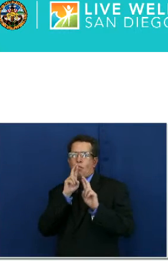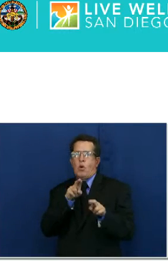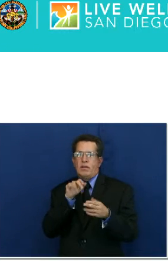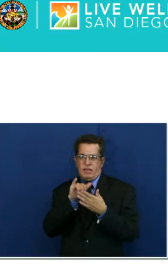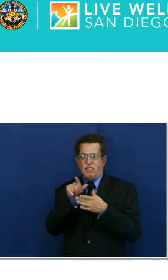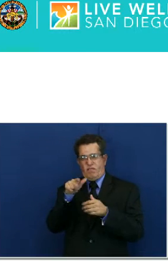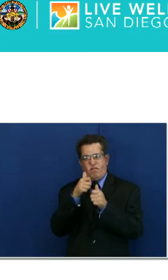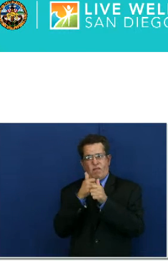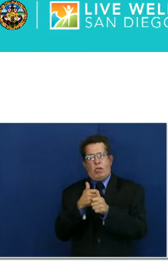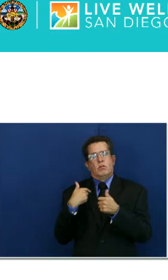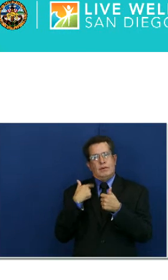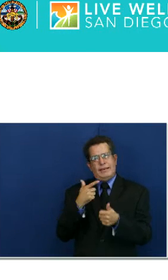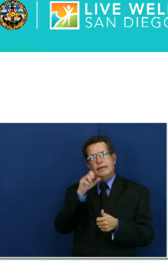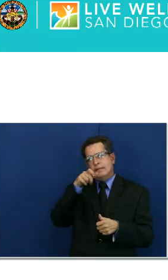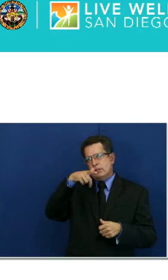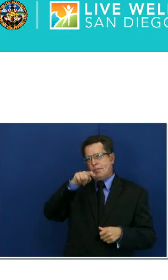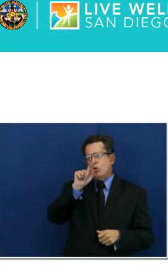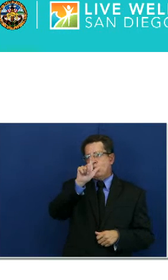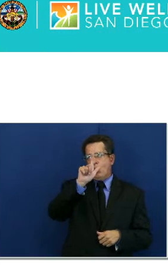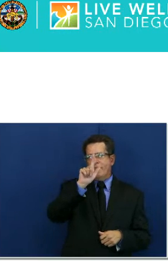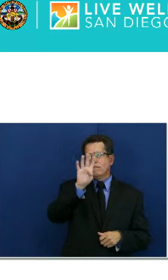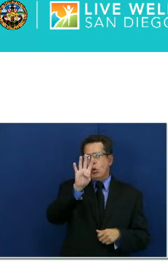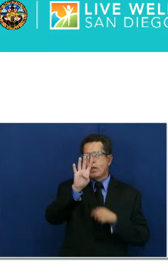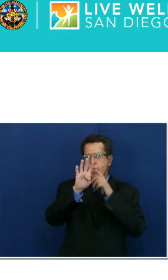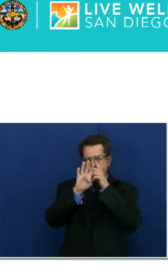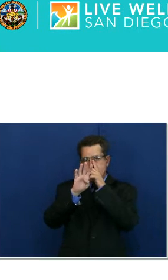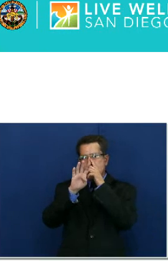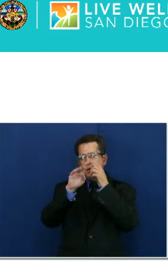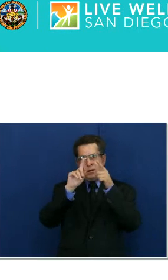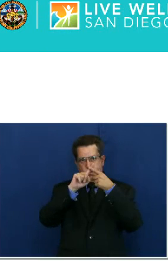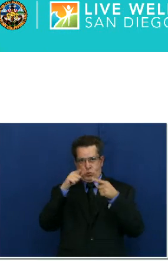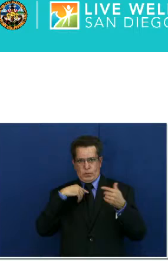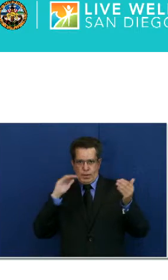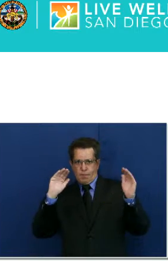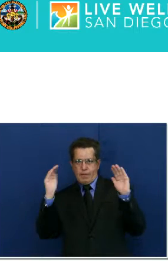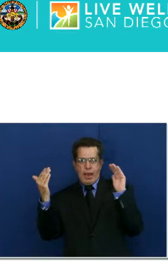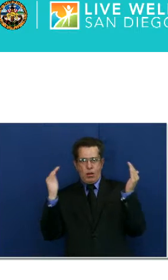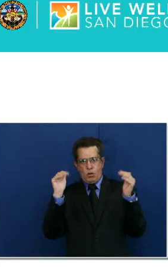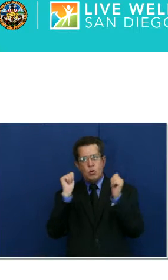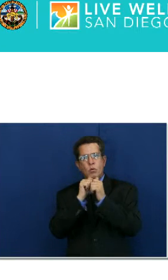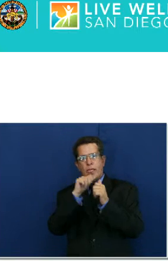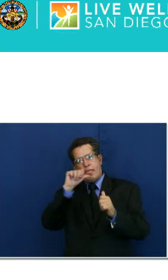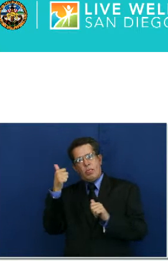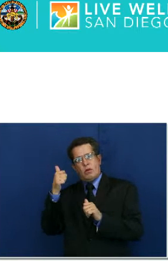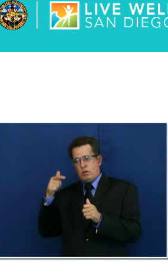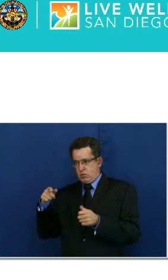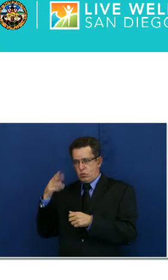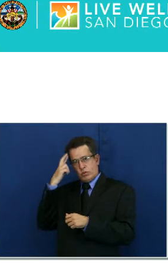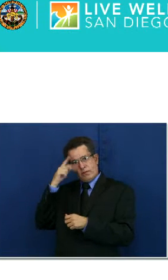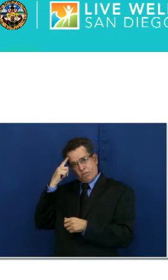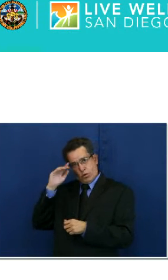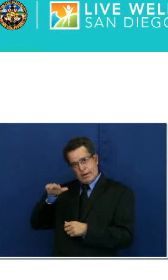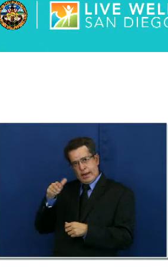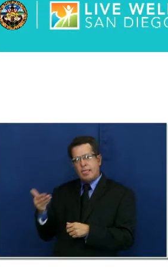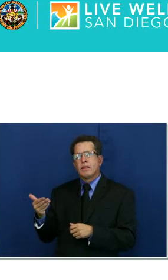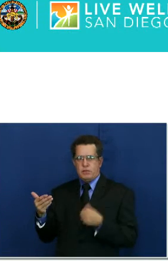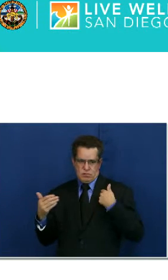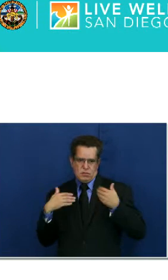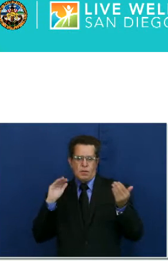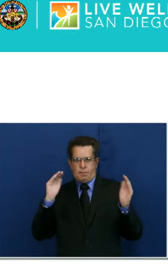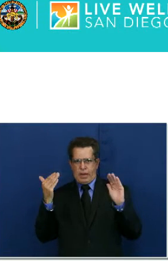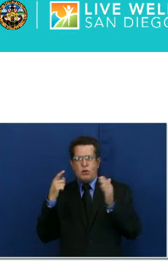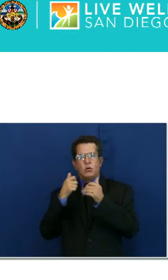24th. However, in order to compare COVID-19 deaths with other causes of deaths, it is necessary to use